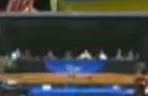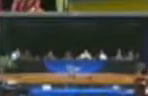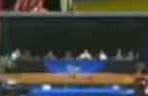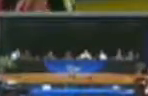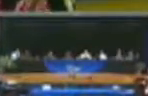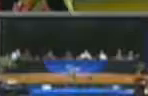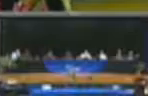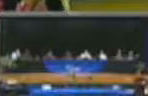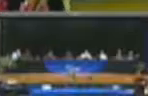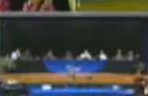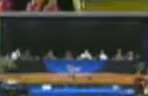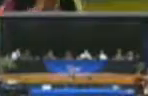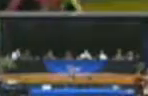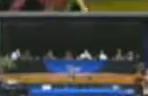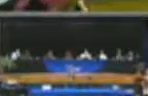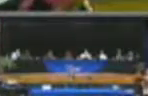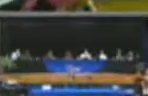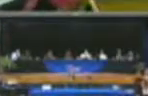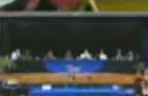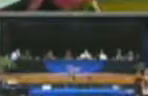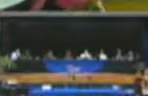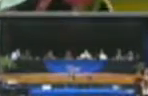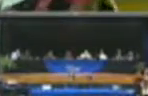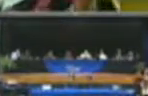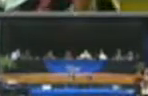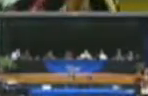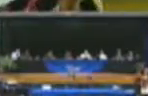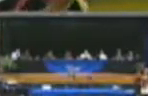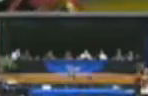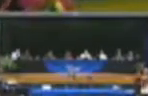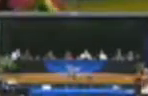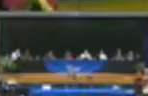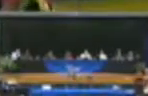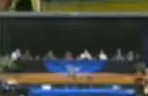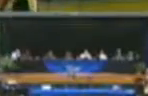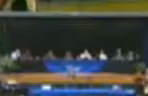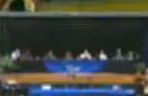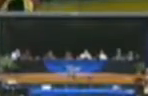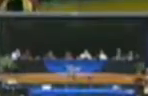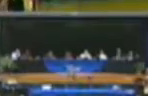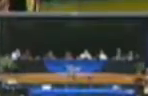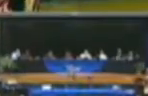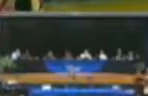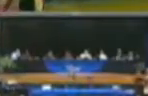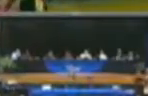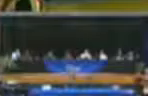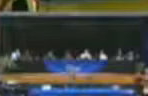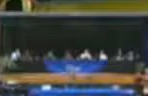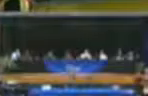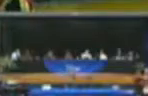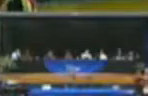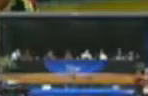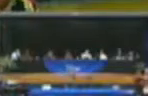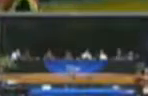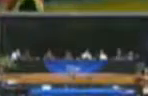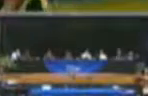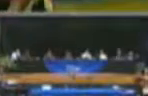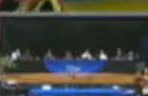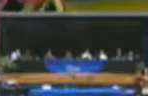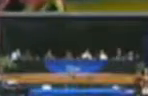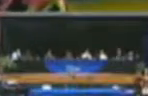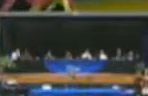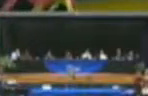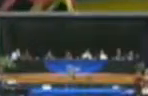at the meeting's conclusion that preference would be given to the name recommended by the citizens. I was so impressed